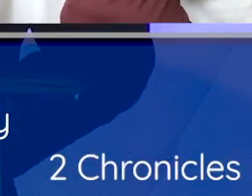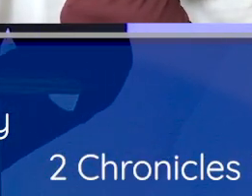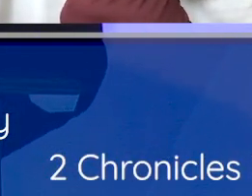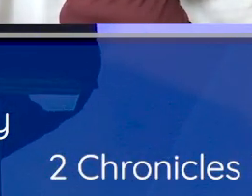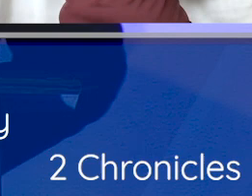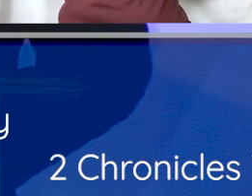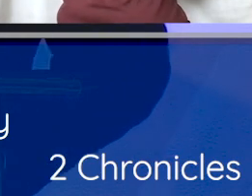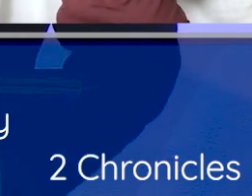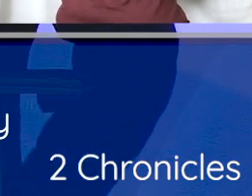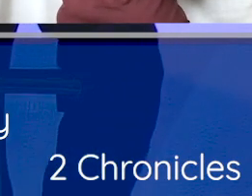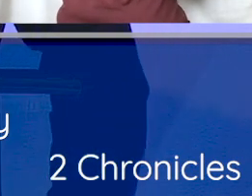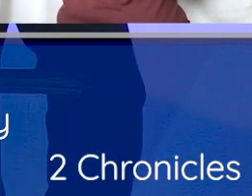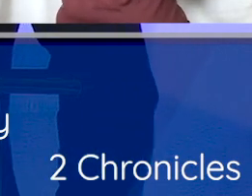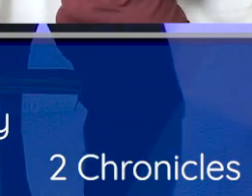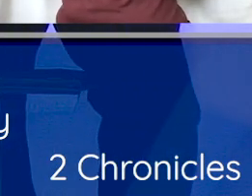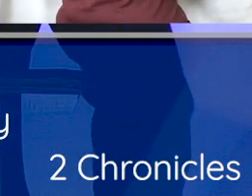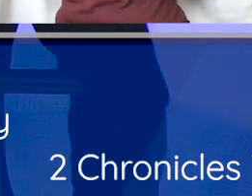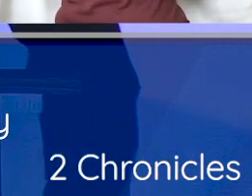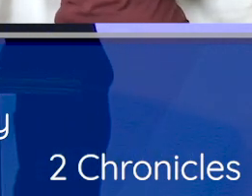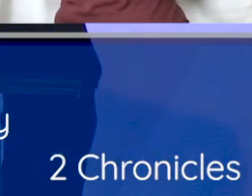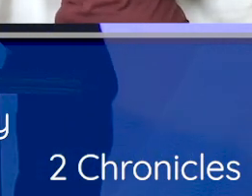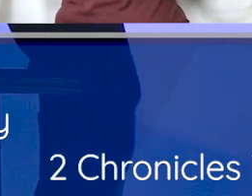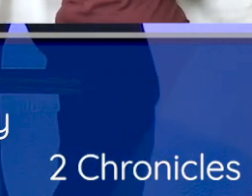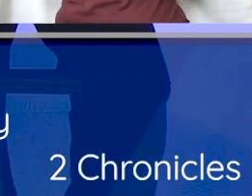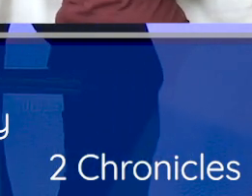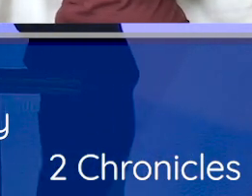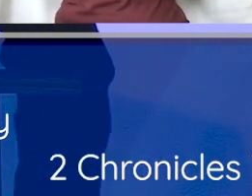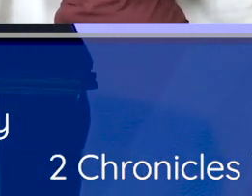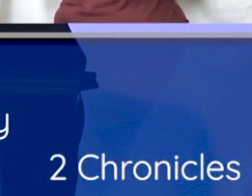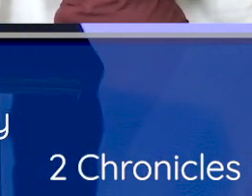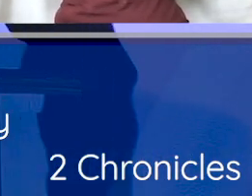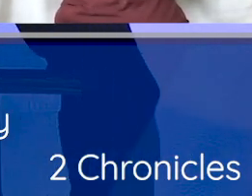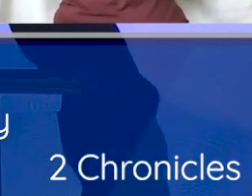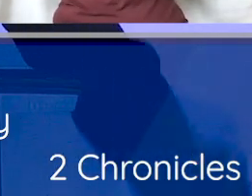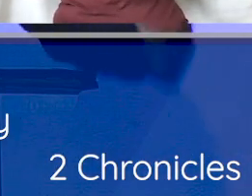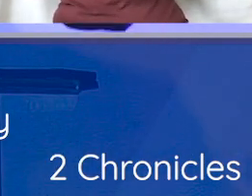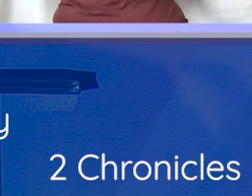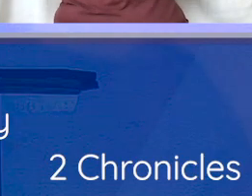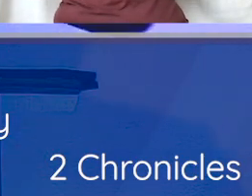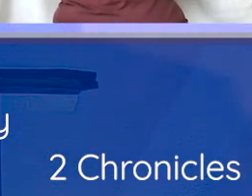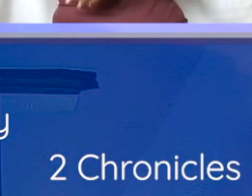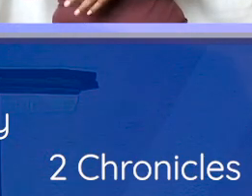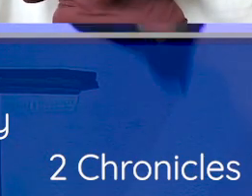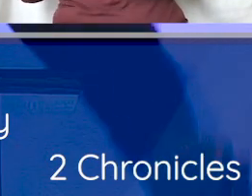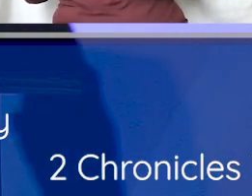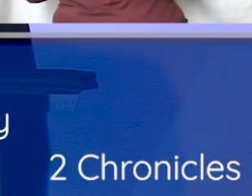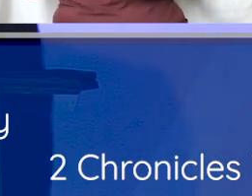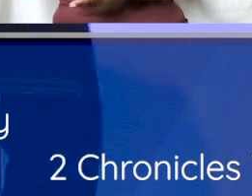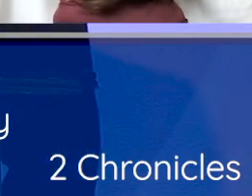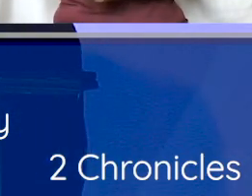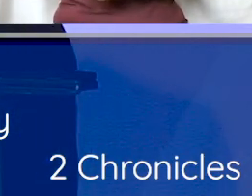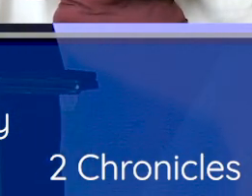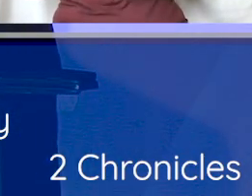if my people who are called by my name will humble